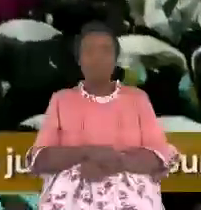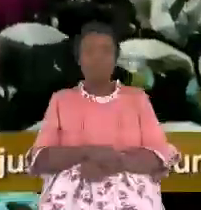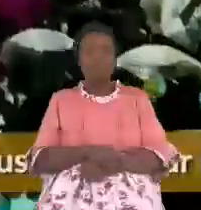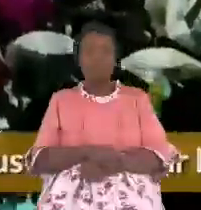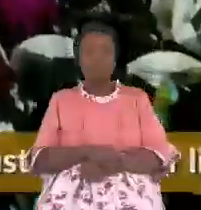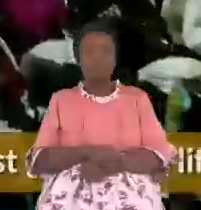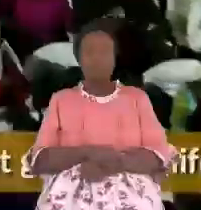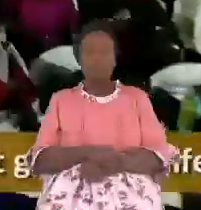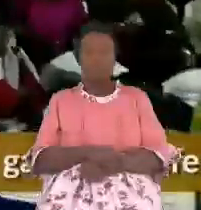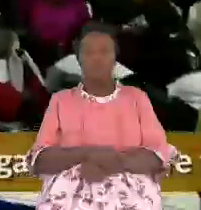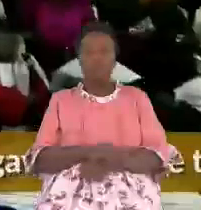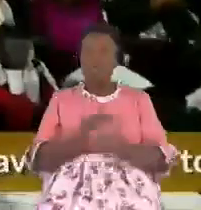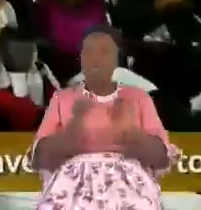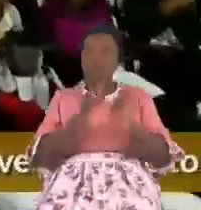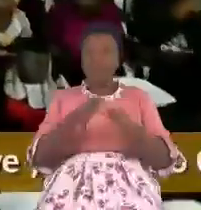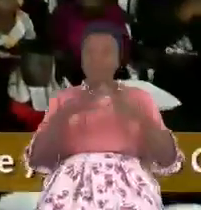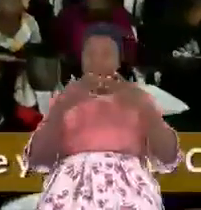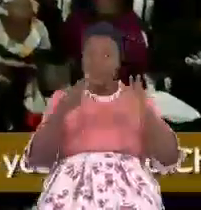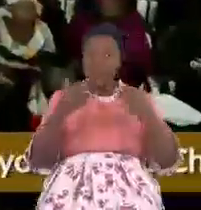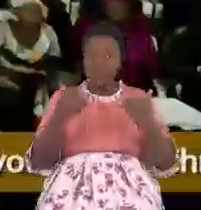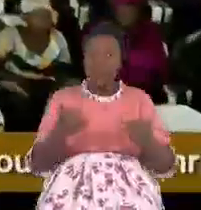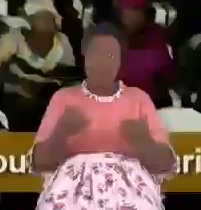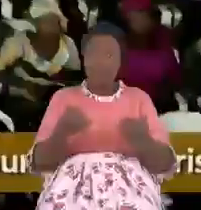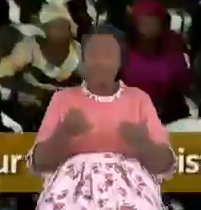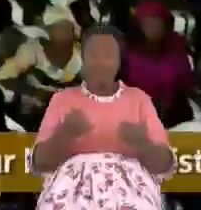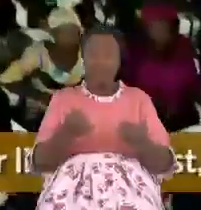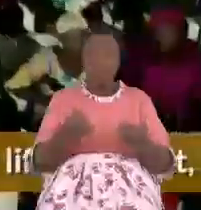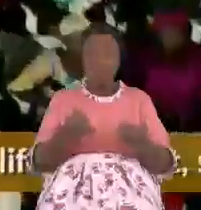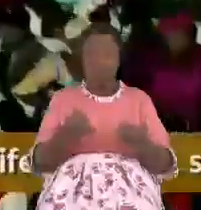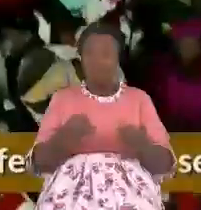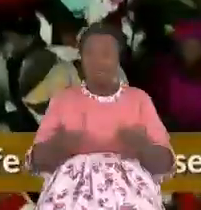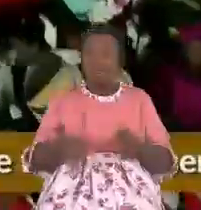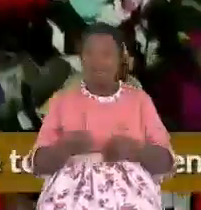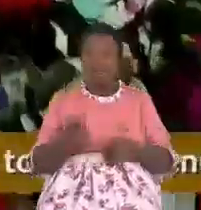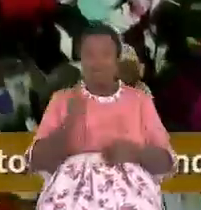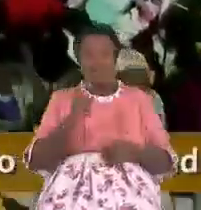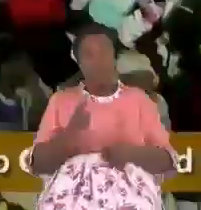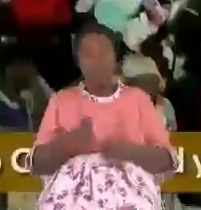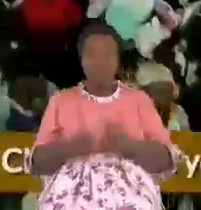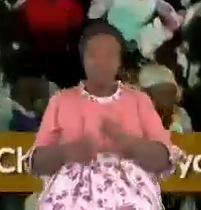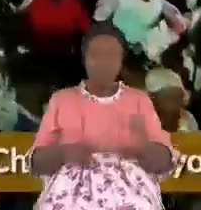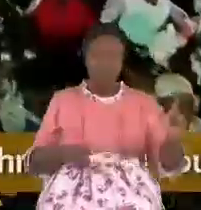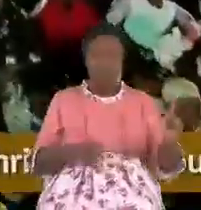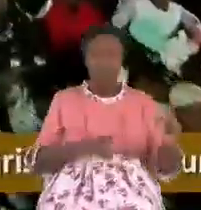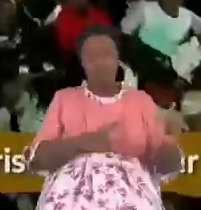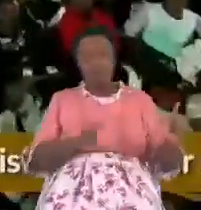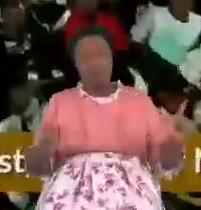if you are true anywhere left right back